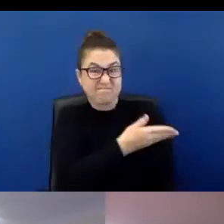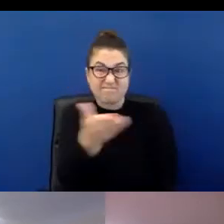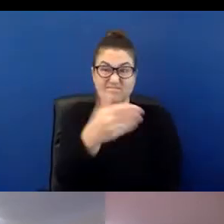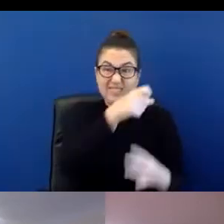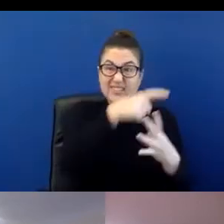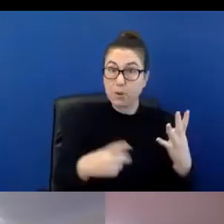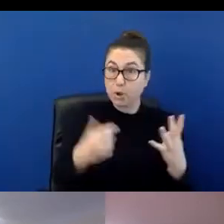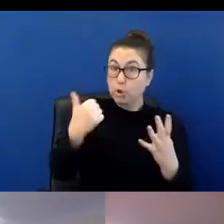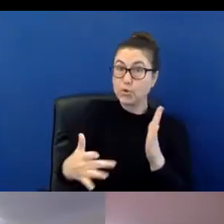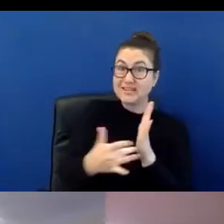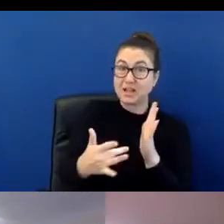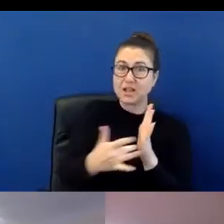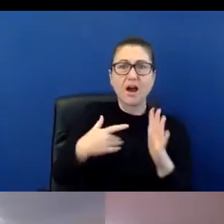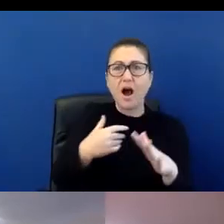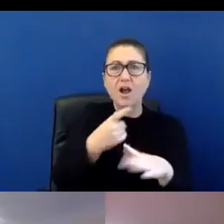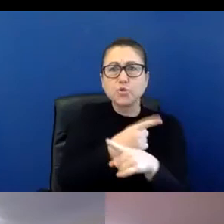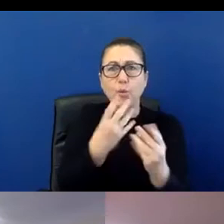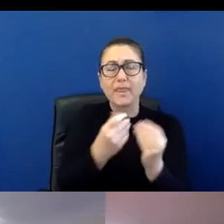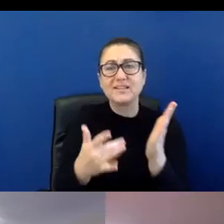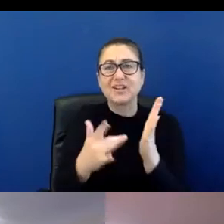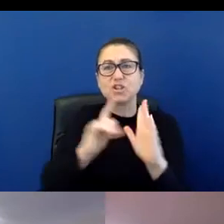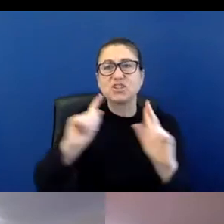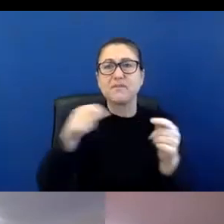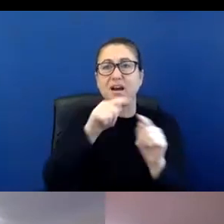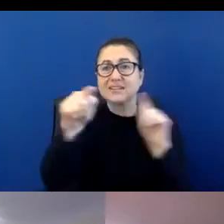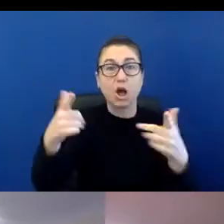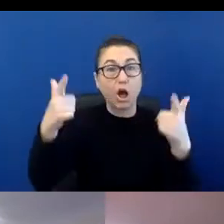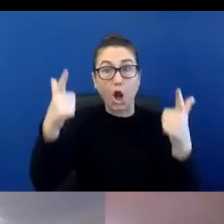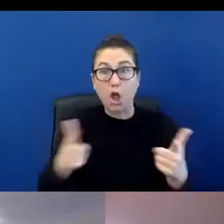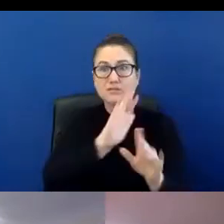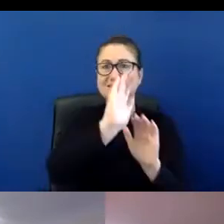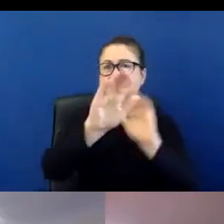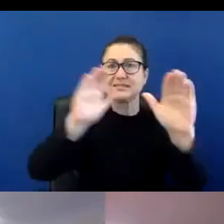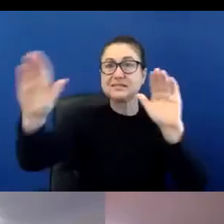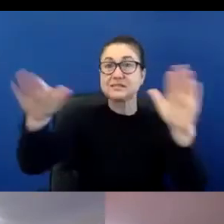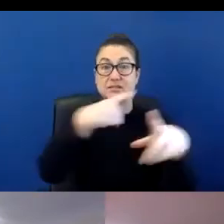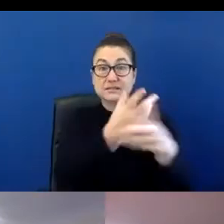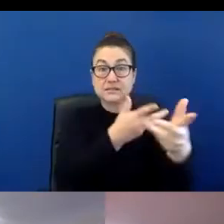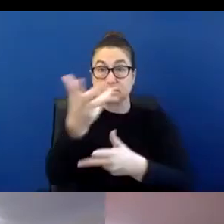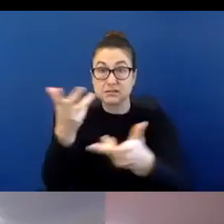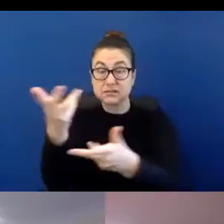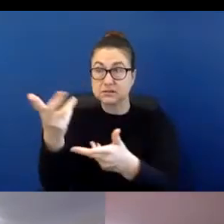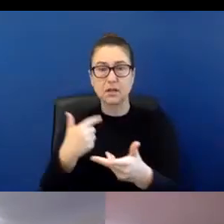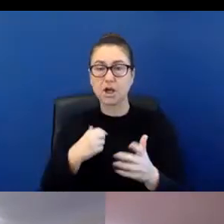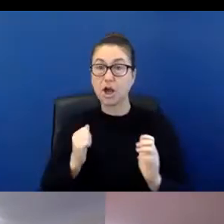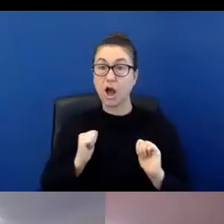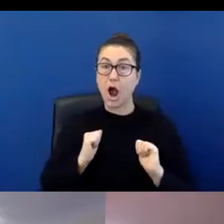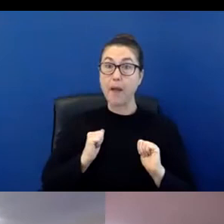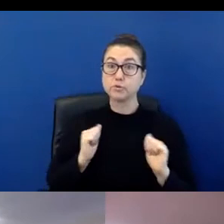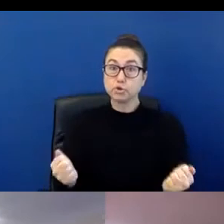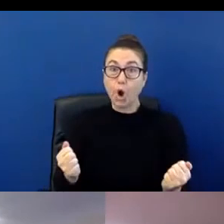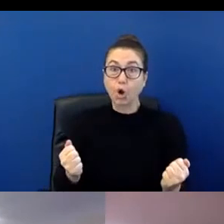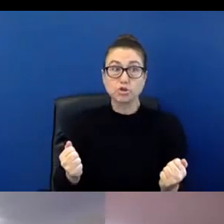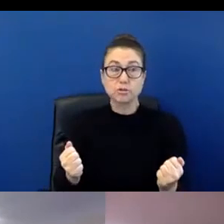I speak to technology providers a lot, and I'm very shocked by how many of them it's not that they don't want